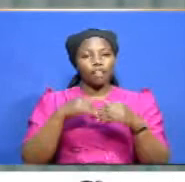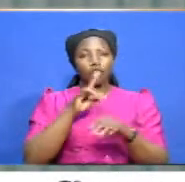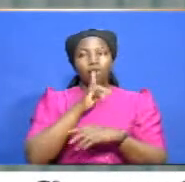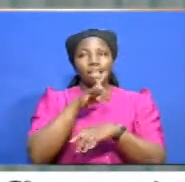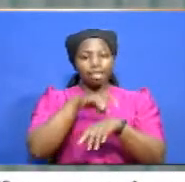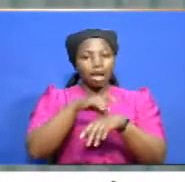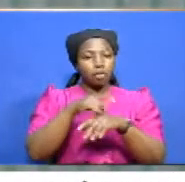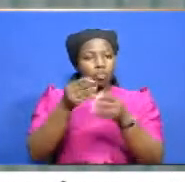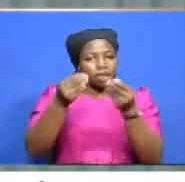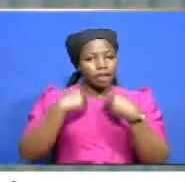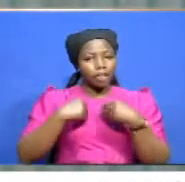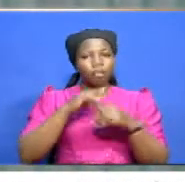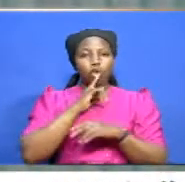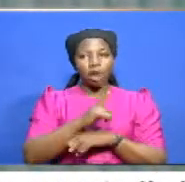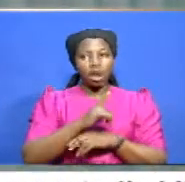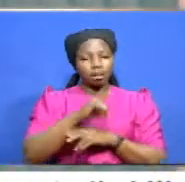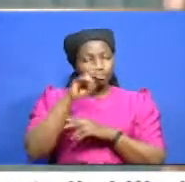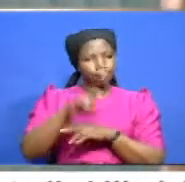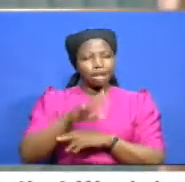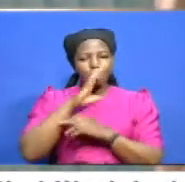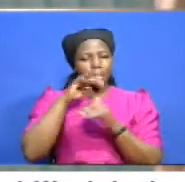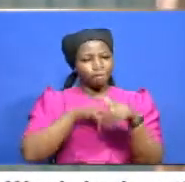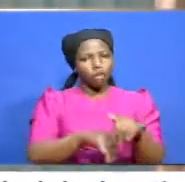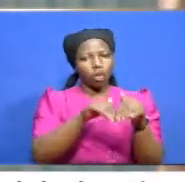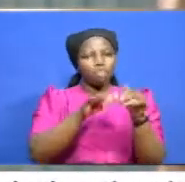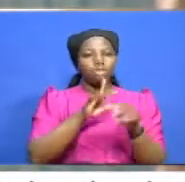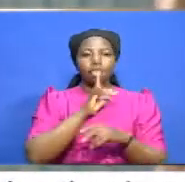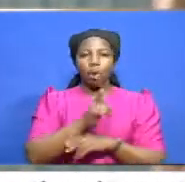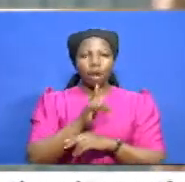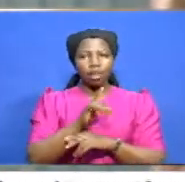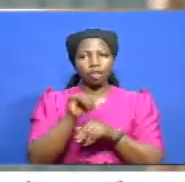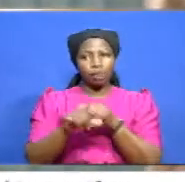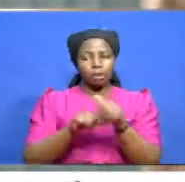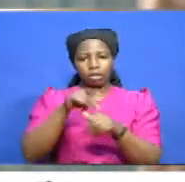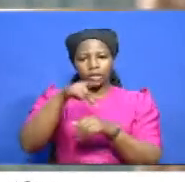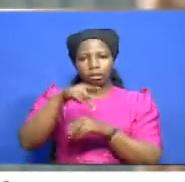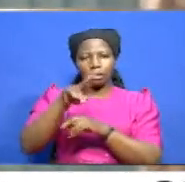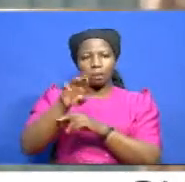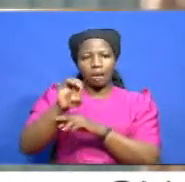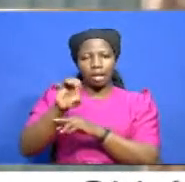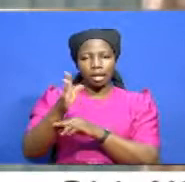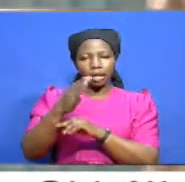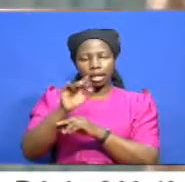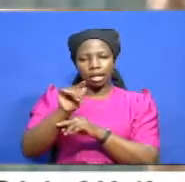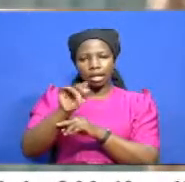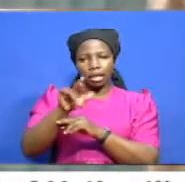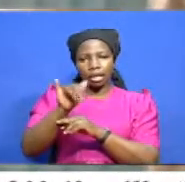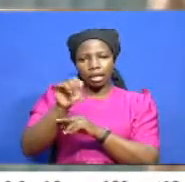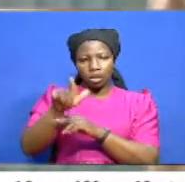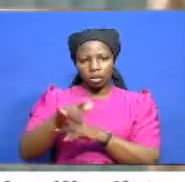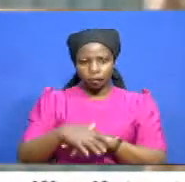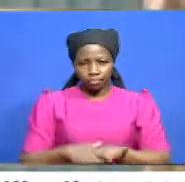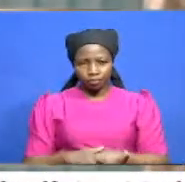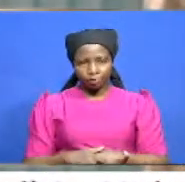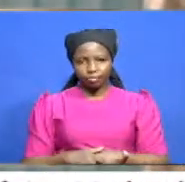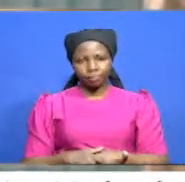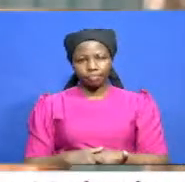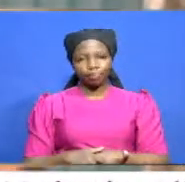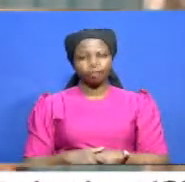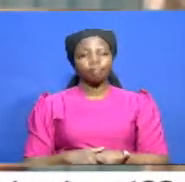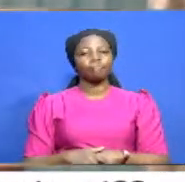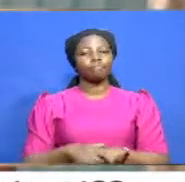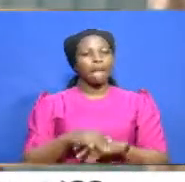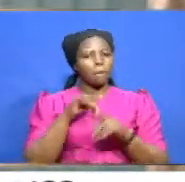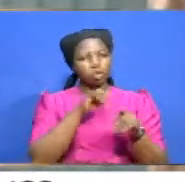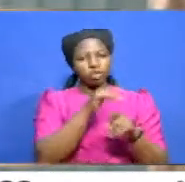complied with. The orders were for pre-trial. The prosecution is seeking an adjournment from the back, so they're